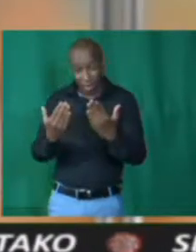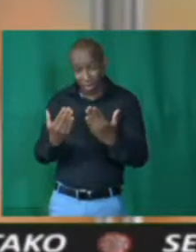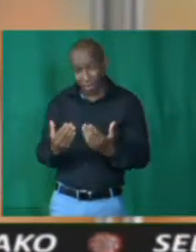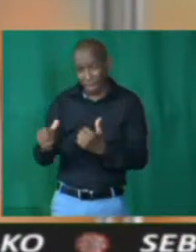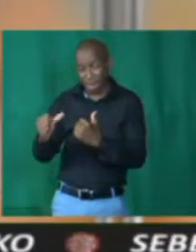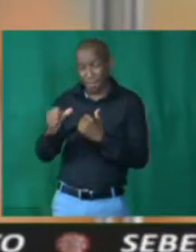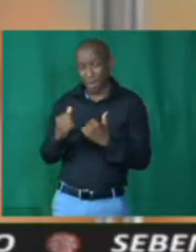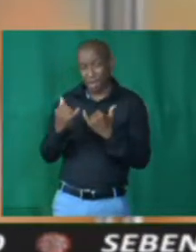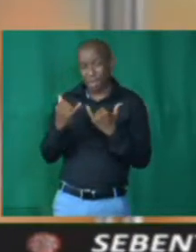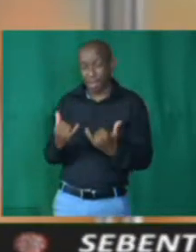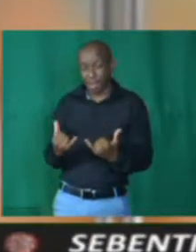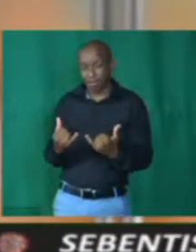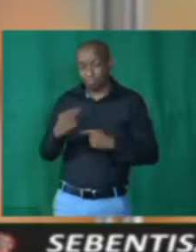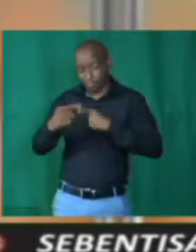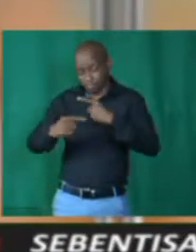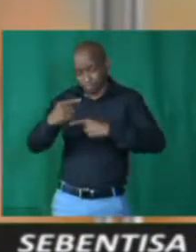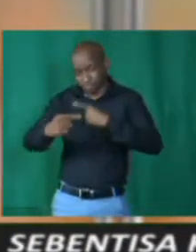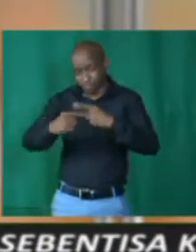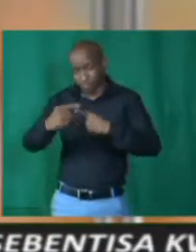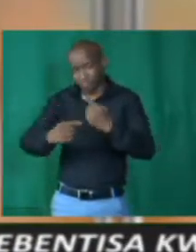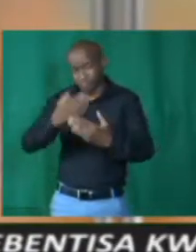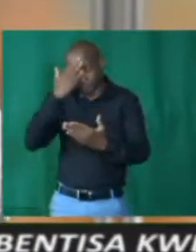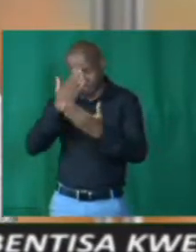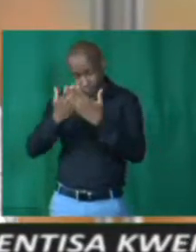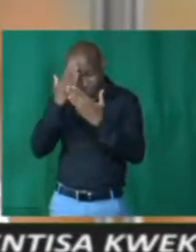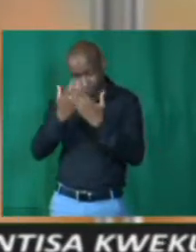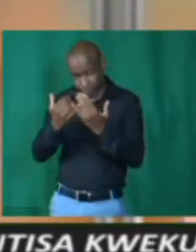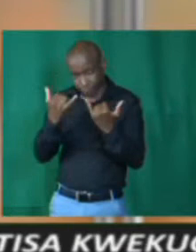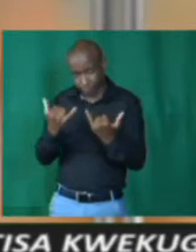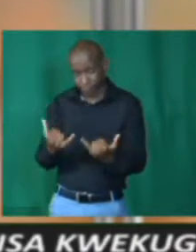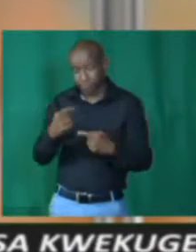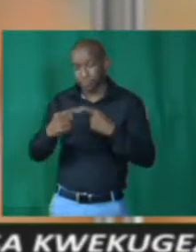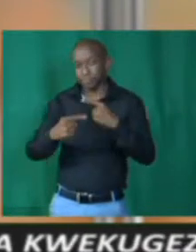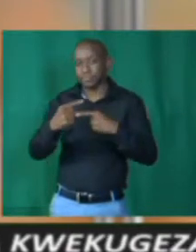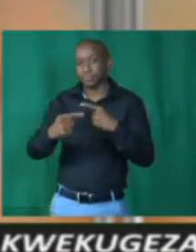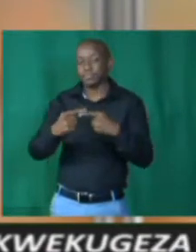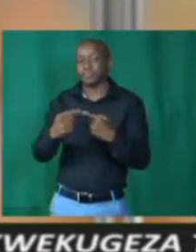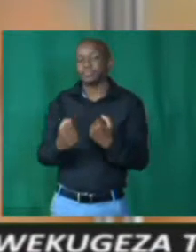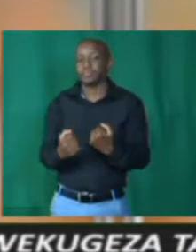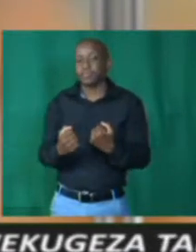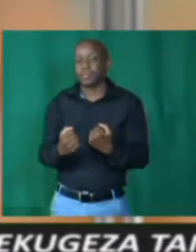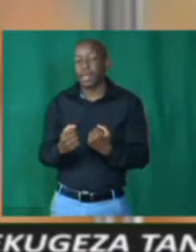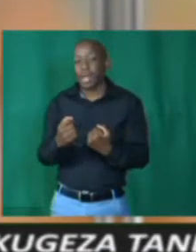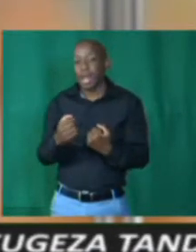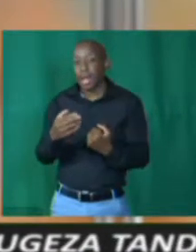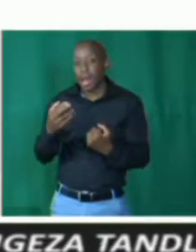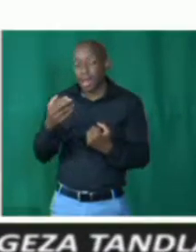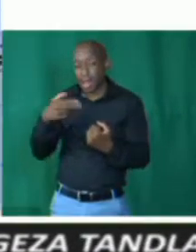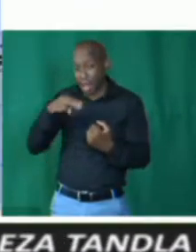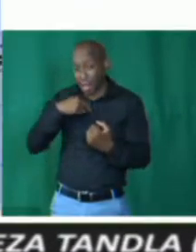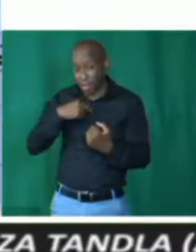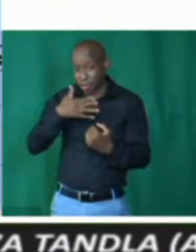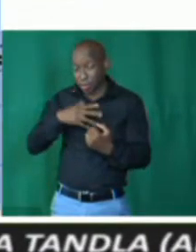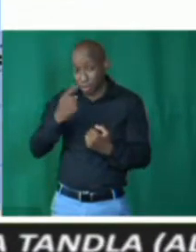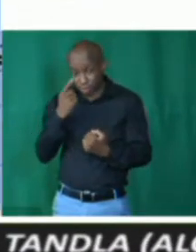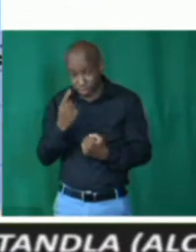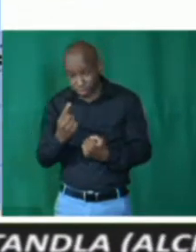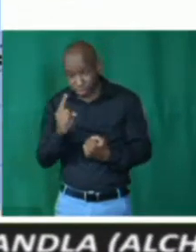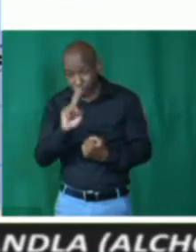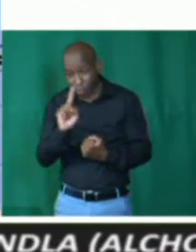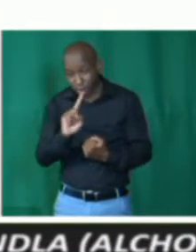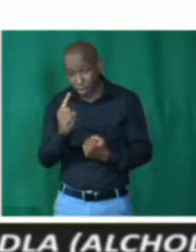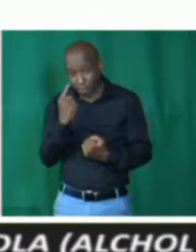dear learners. Let's continue with our lesson. What I wanted us to note